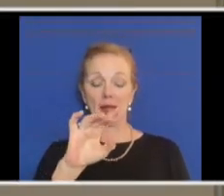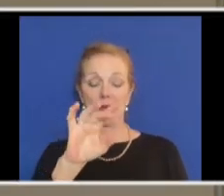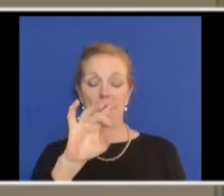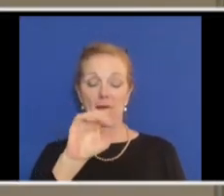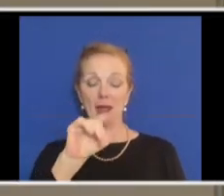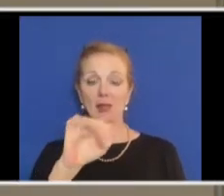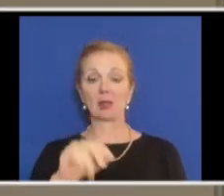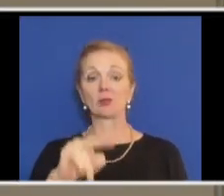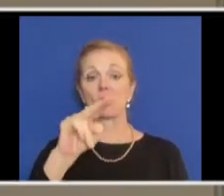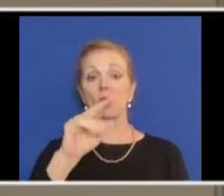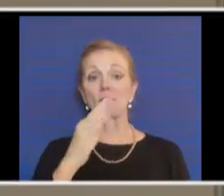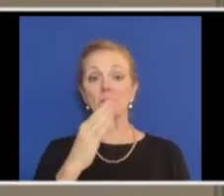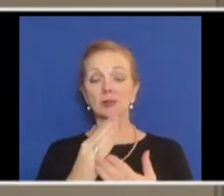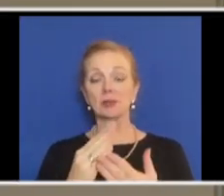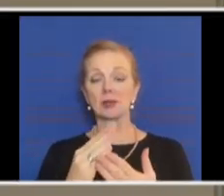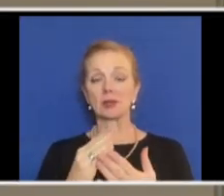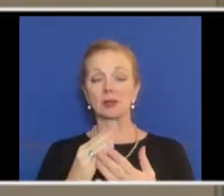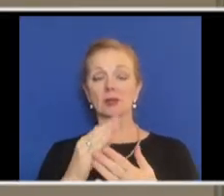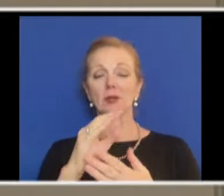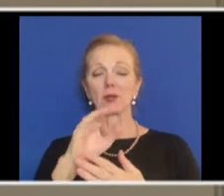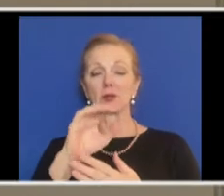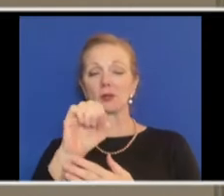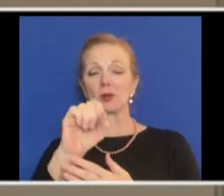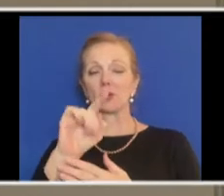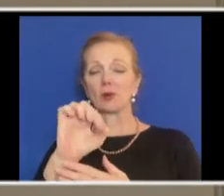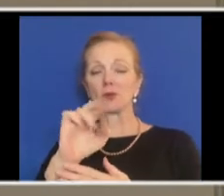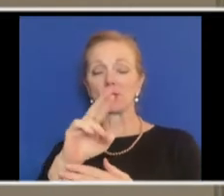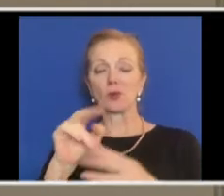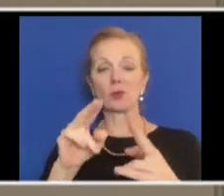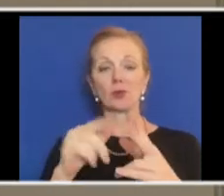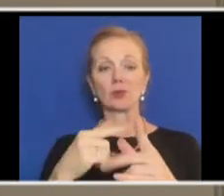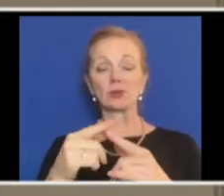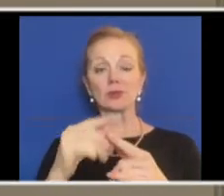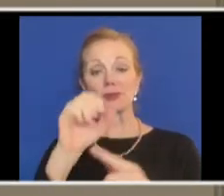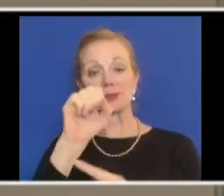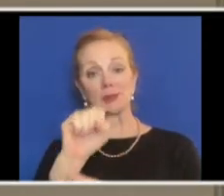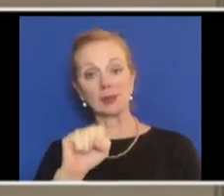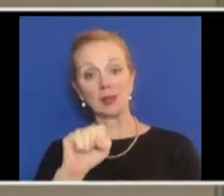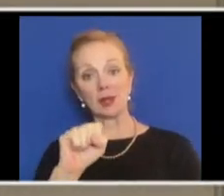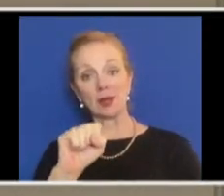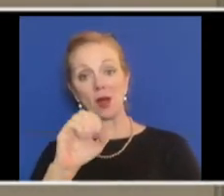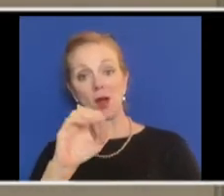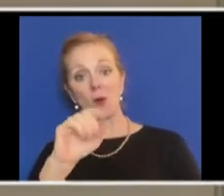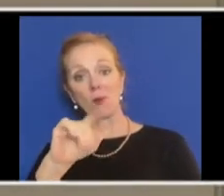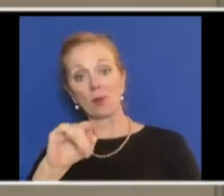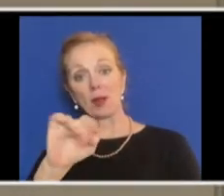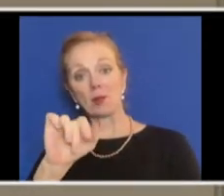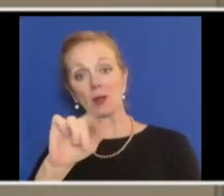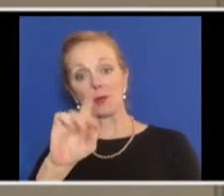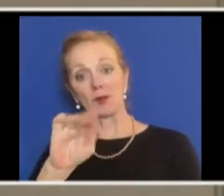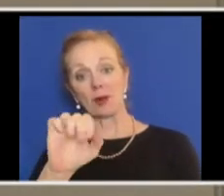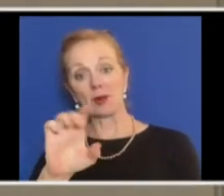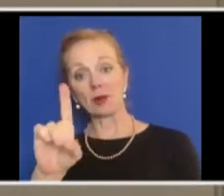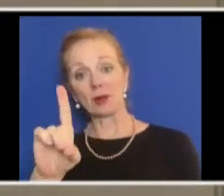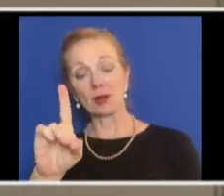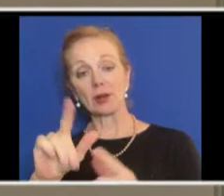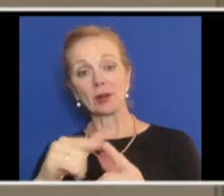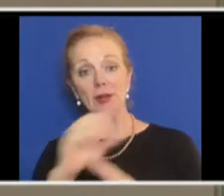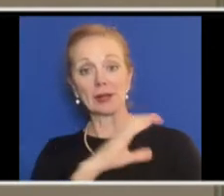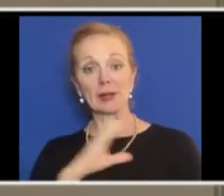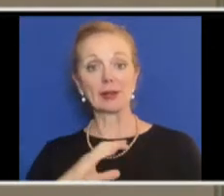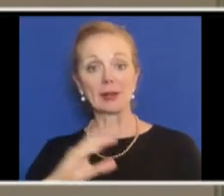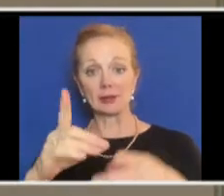side of yorkmont road west of typhola Road and south of Oak Lake Boulevard Council District three